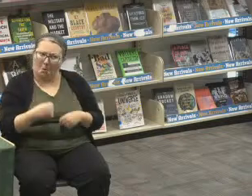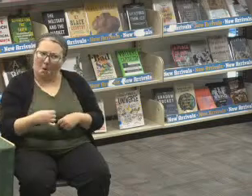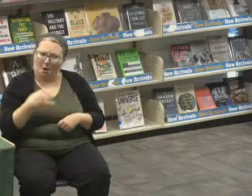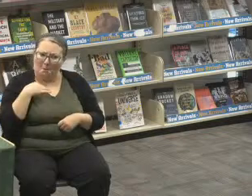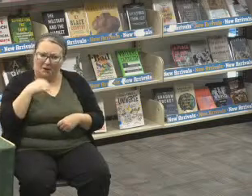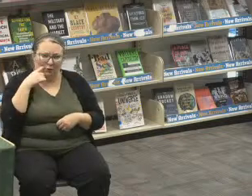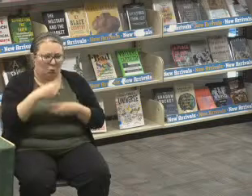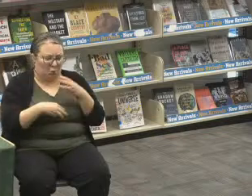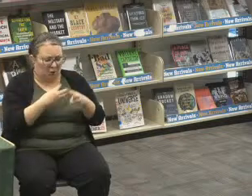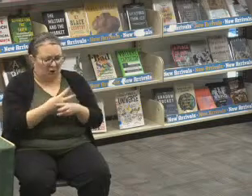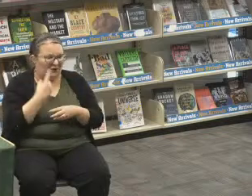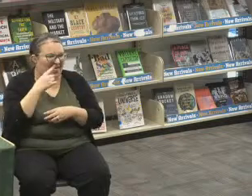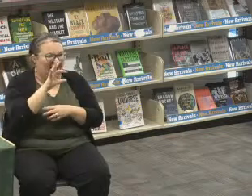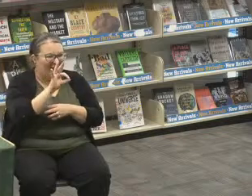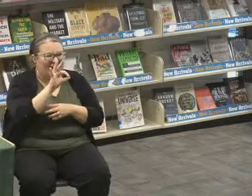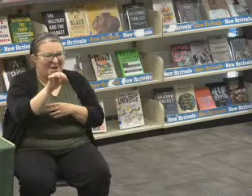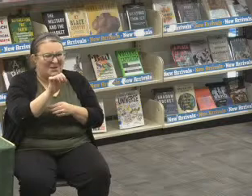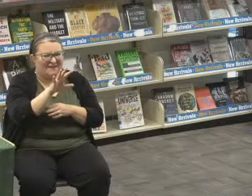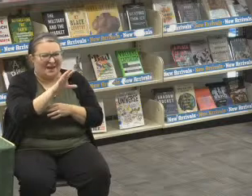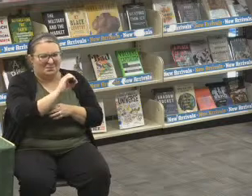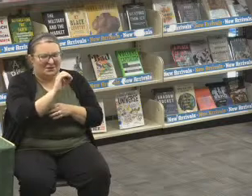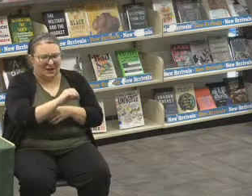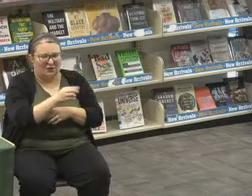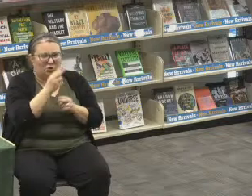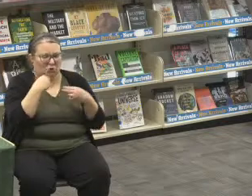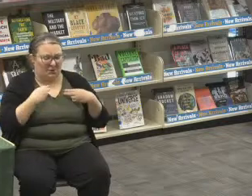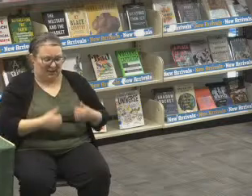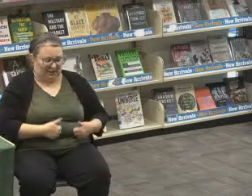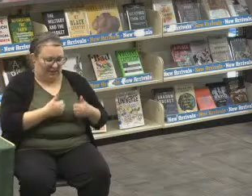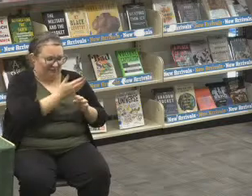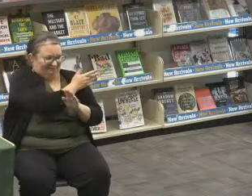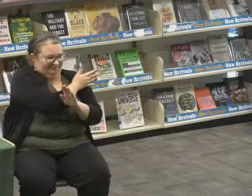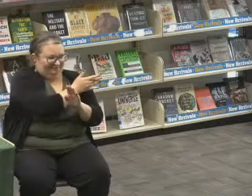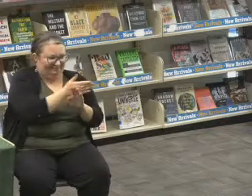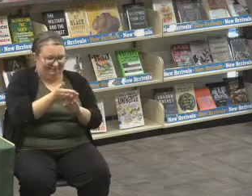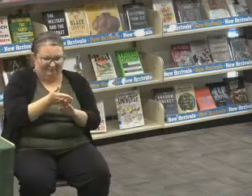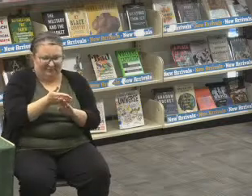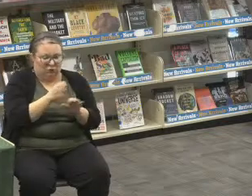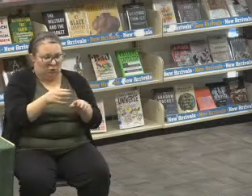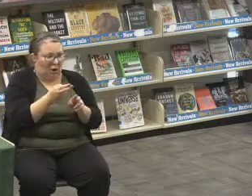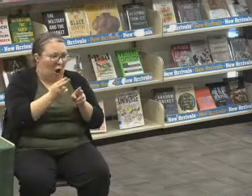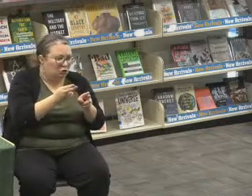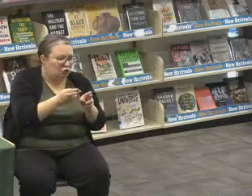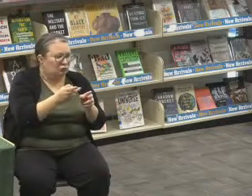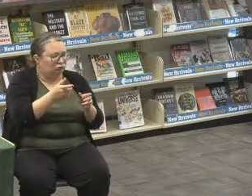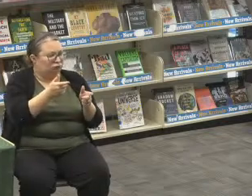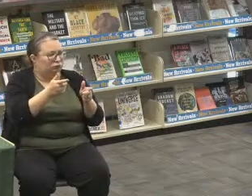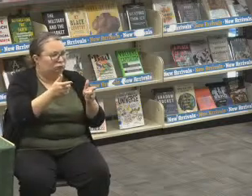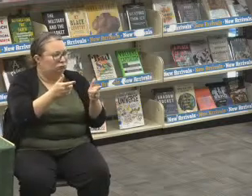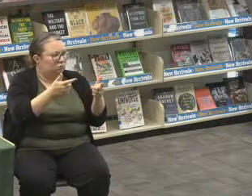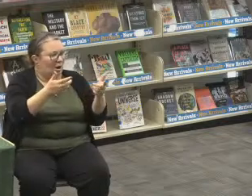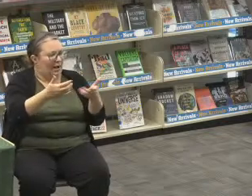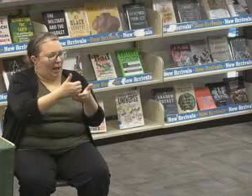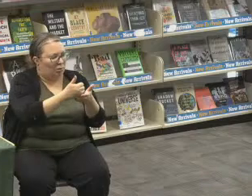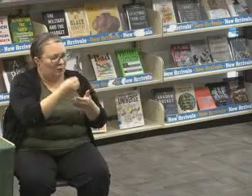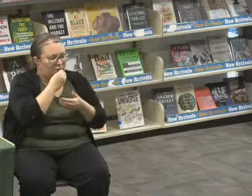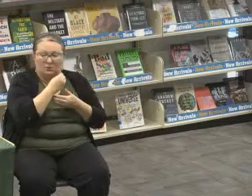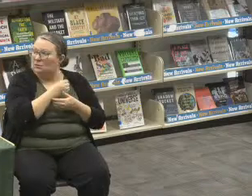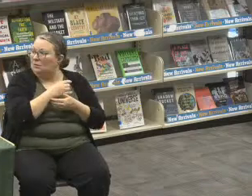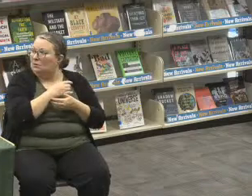world for the 99.5% of human existence that we spent doing hunter-gathering stuff. We're